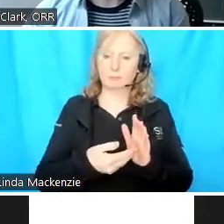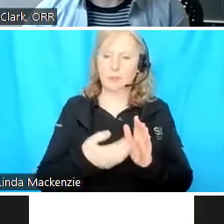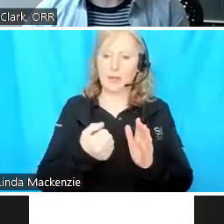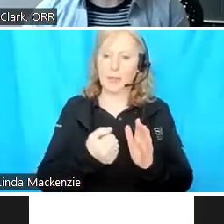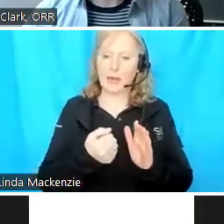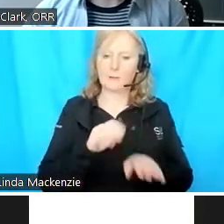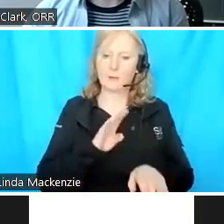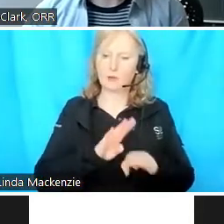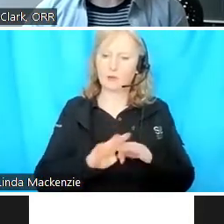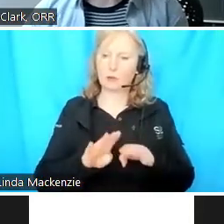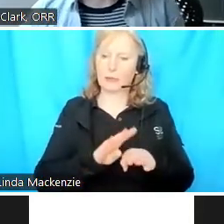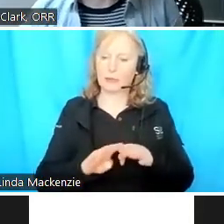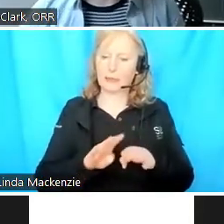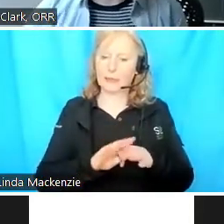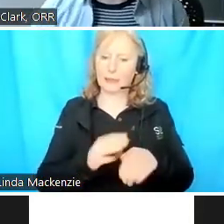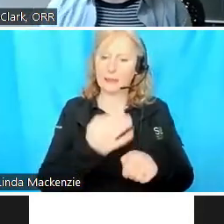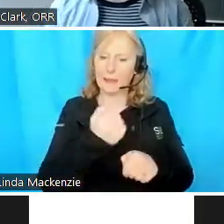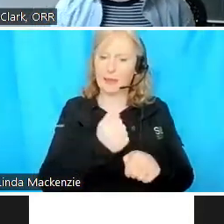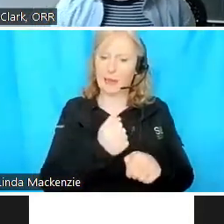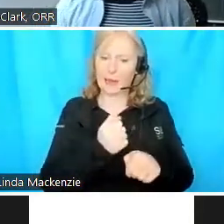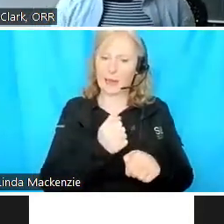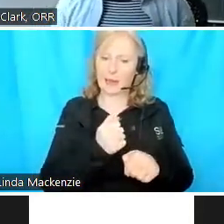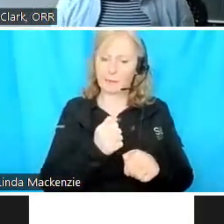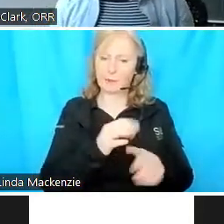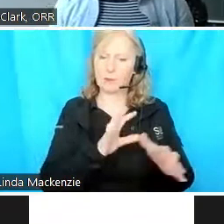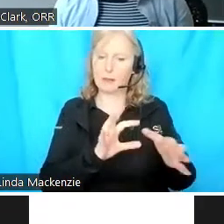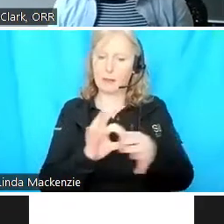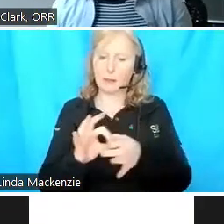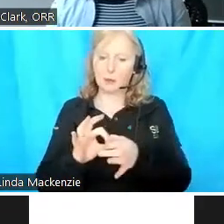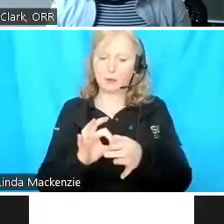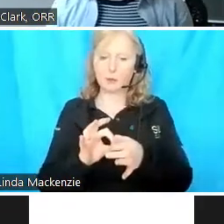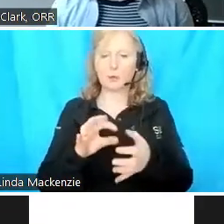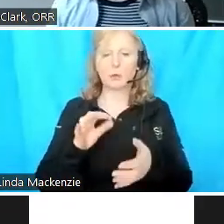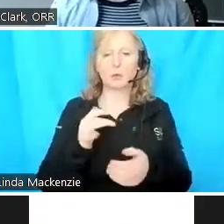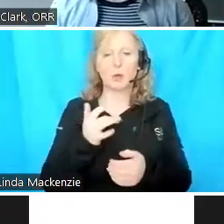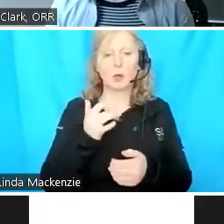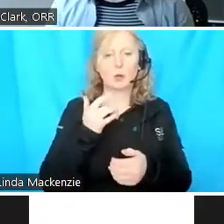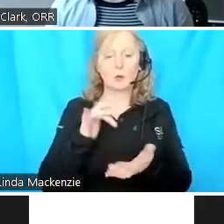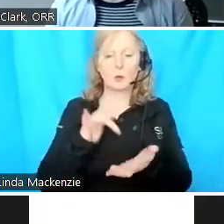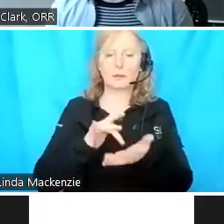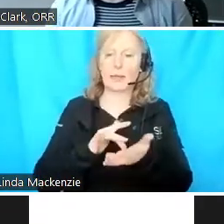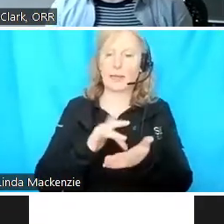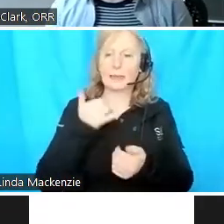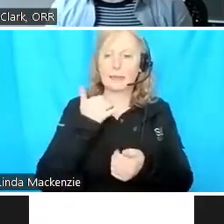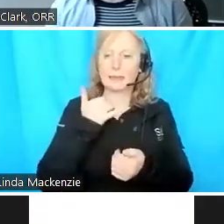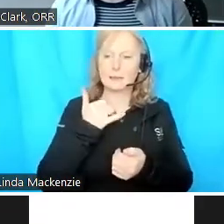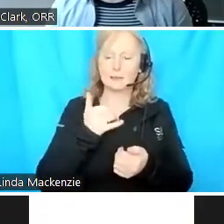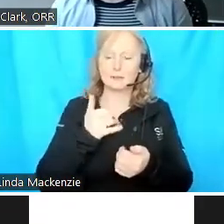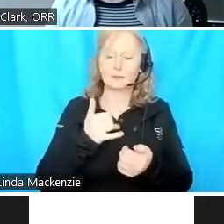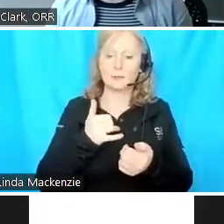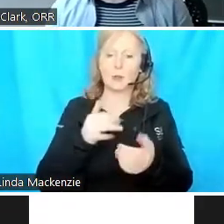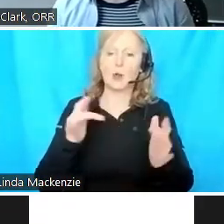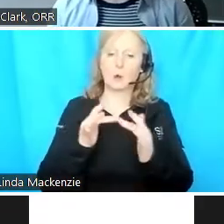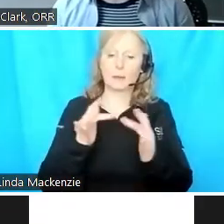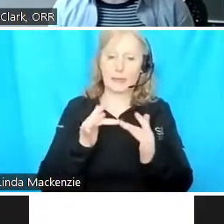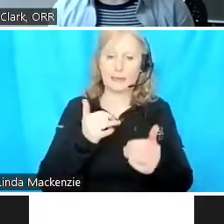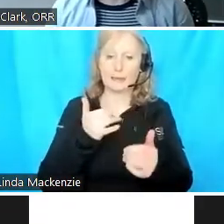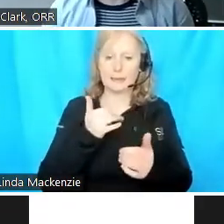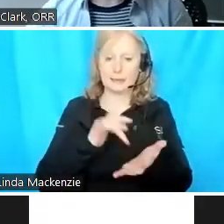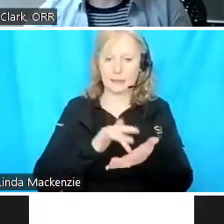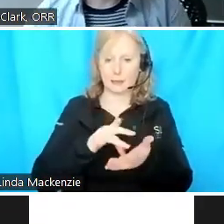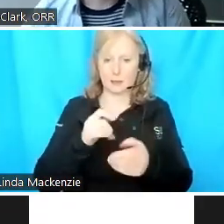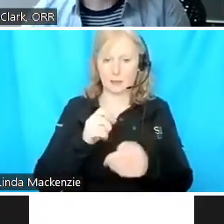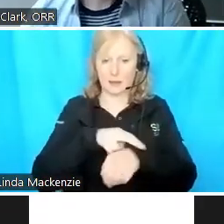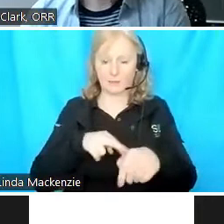training extended to contact centre staff and to temporary or agency staff. So those staff who are, for example,